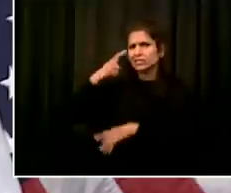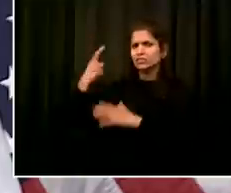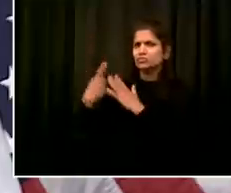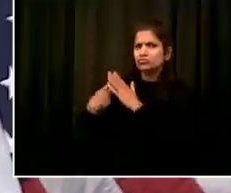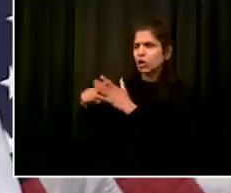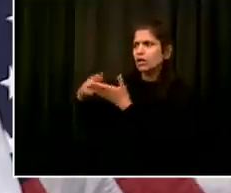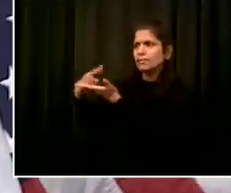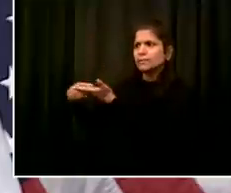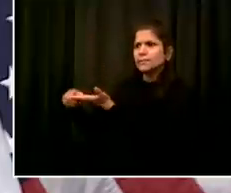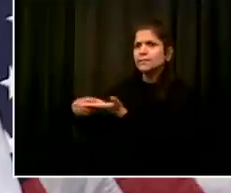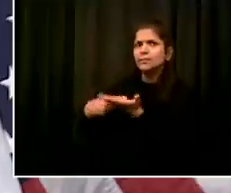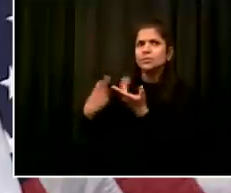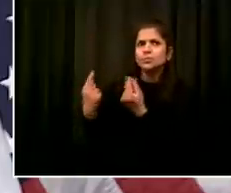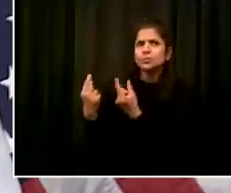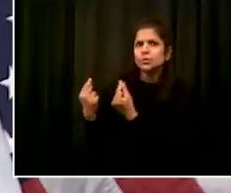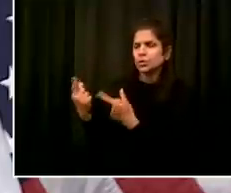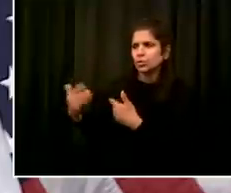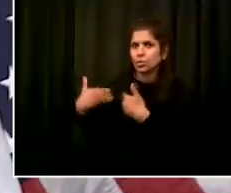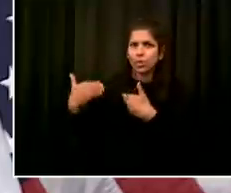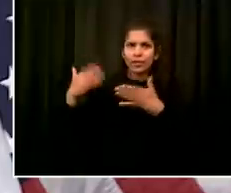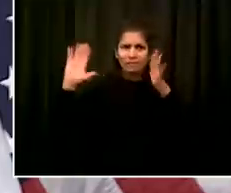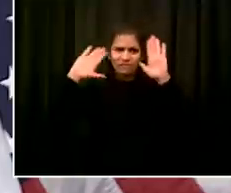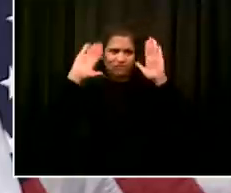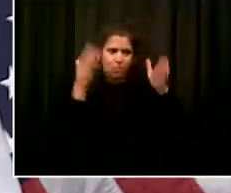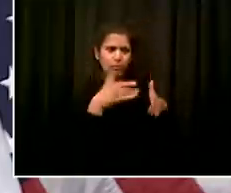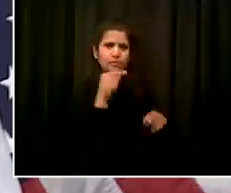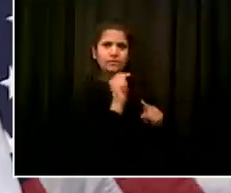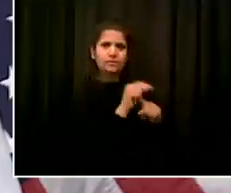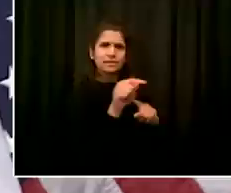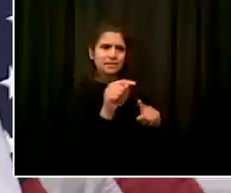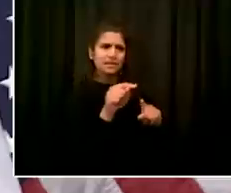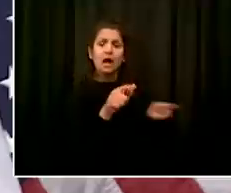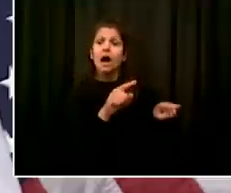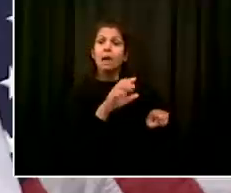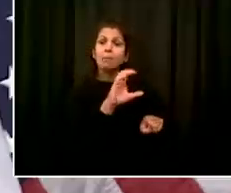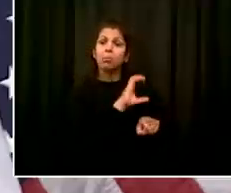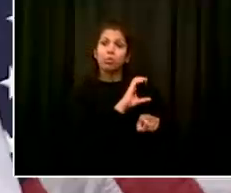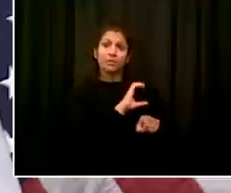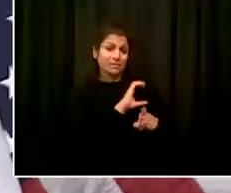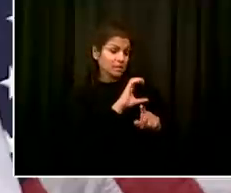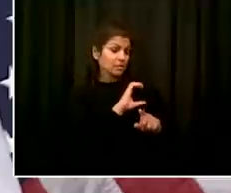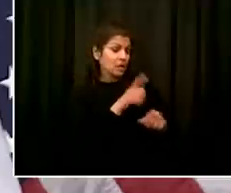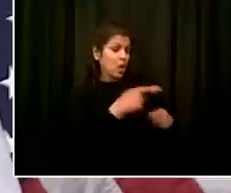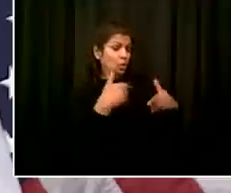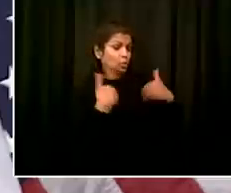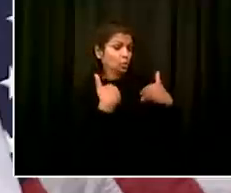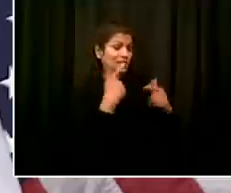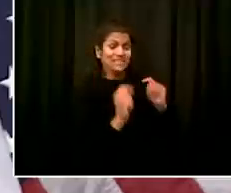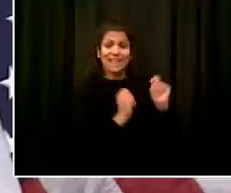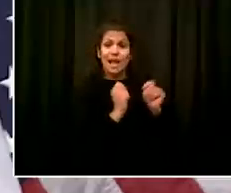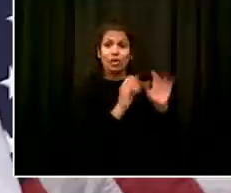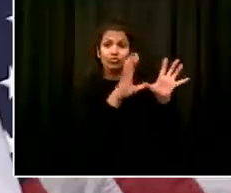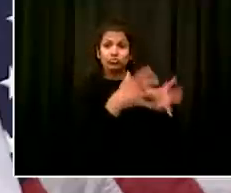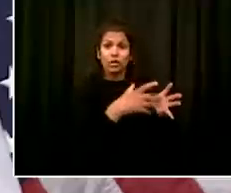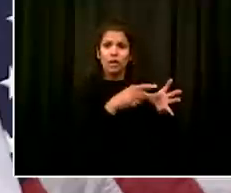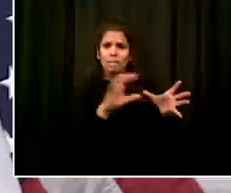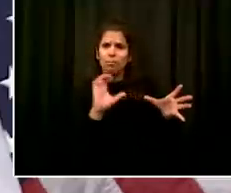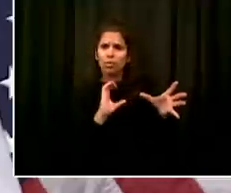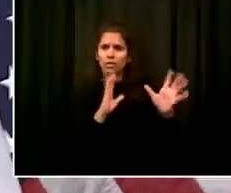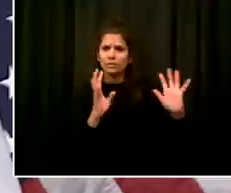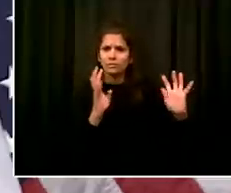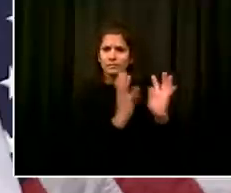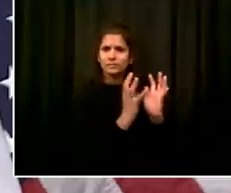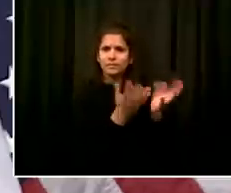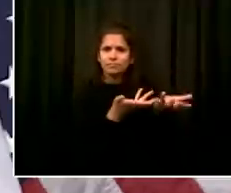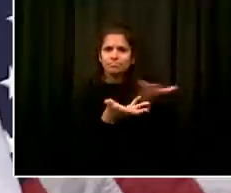that, if you listen carefully, are about entirely reshaping the approach of policing, which has already been altered deeply in the